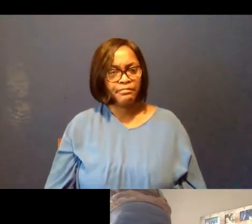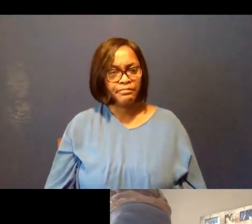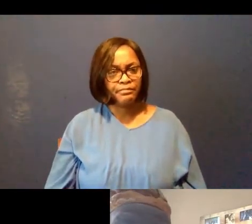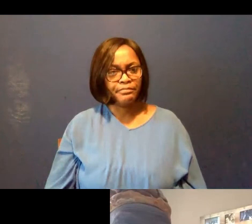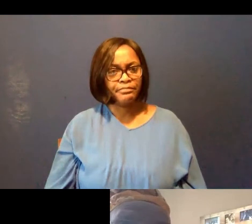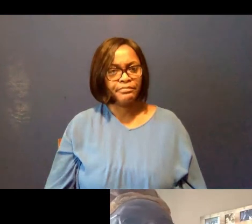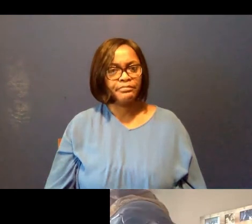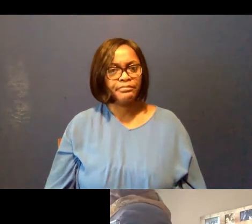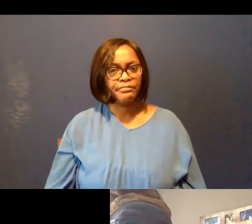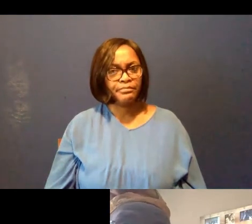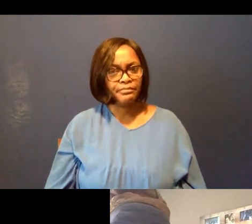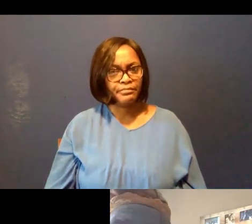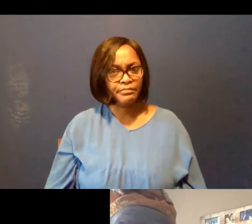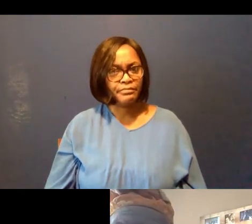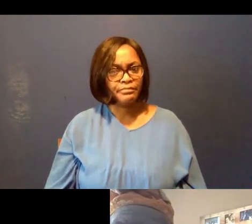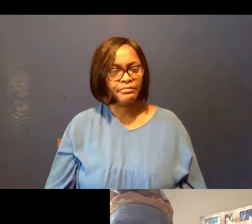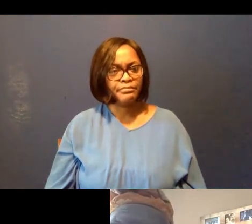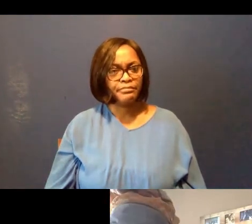scriptures.